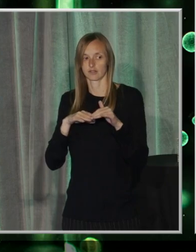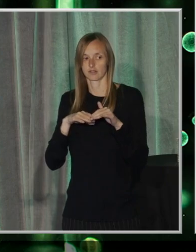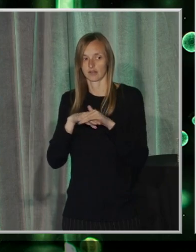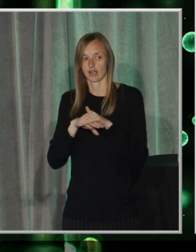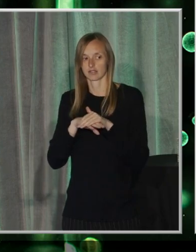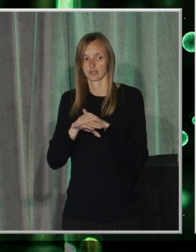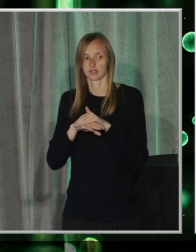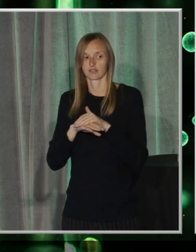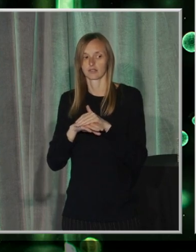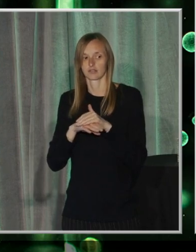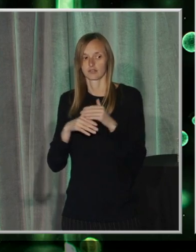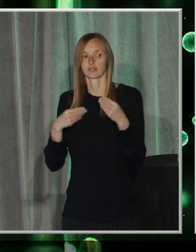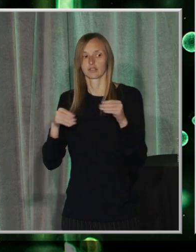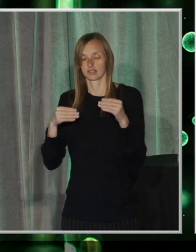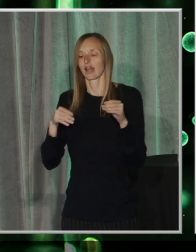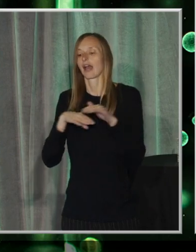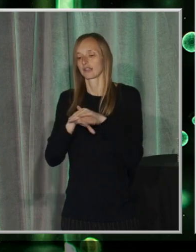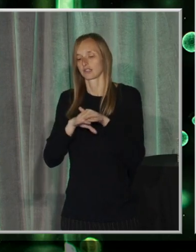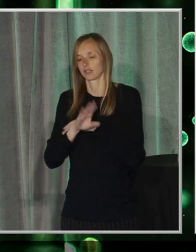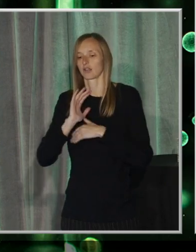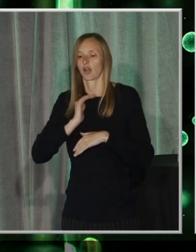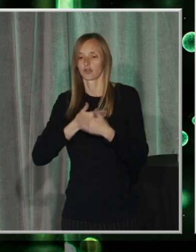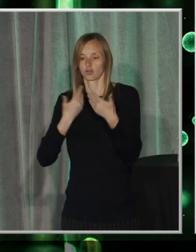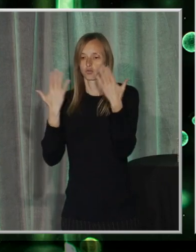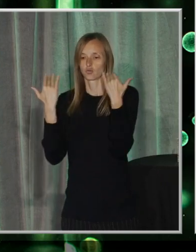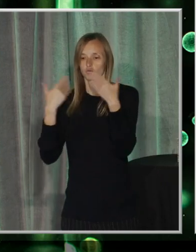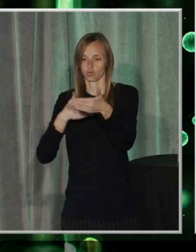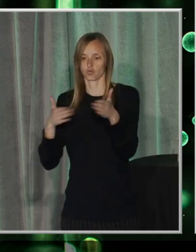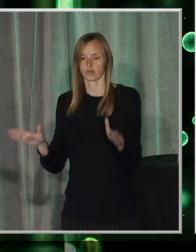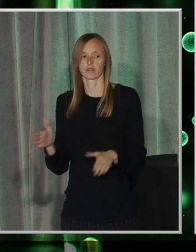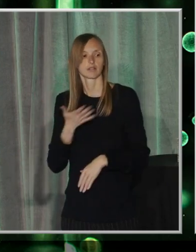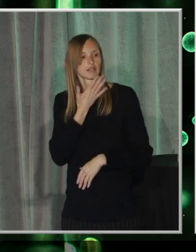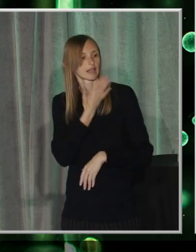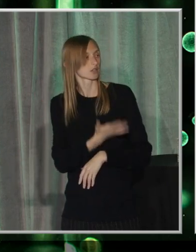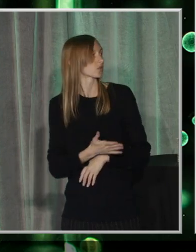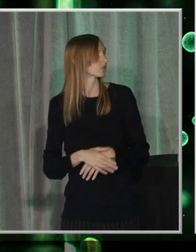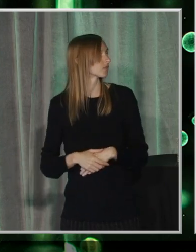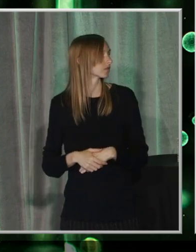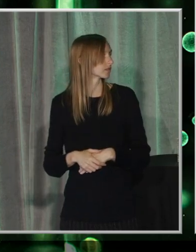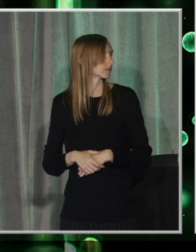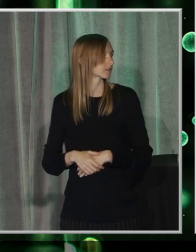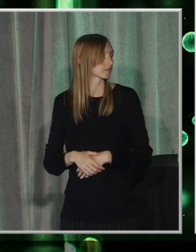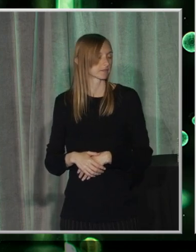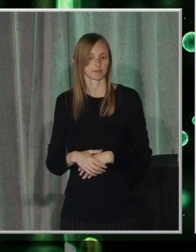cooler. Thank you. So I come.